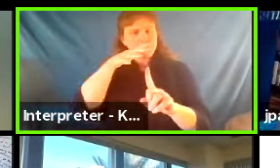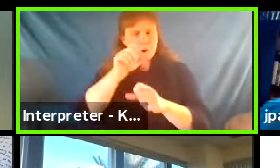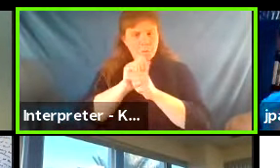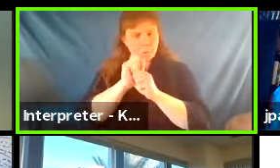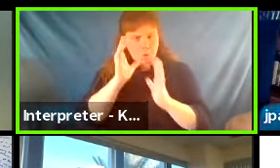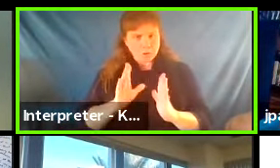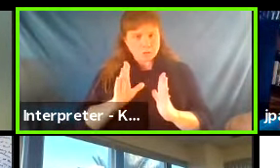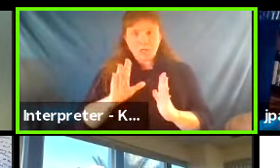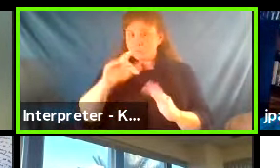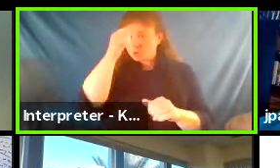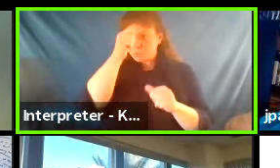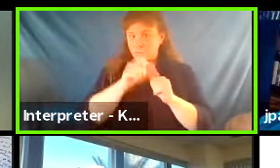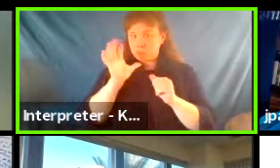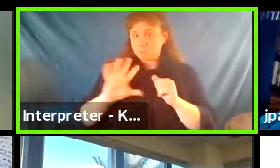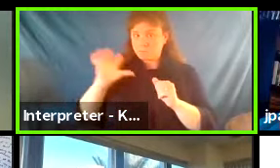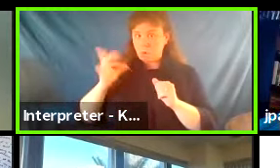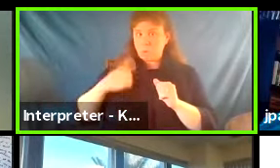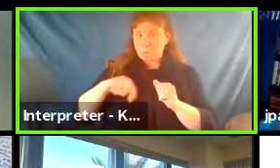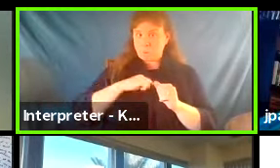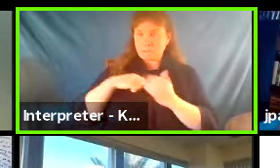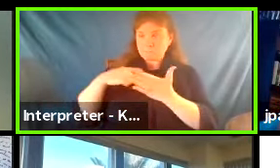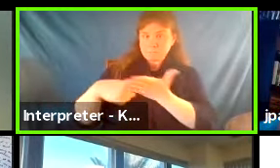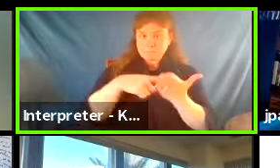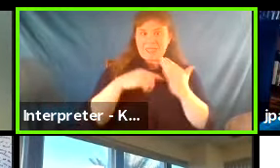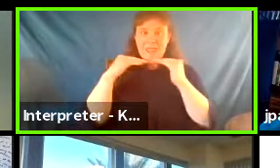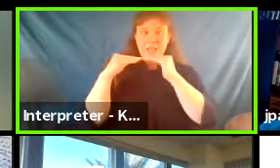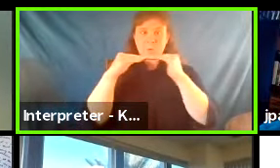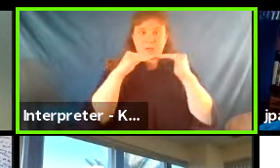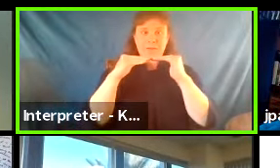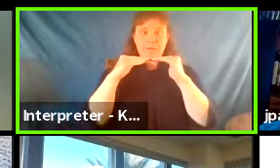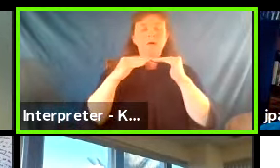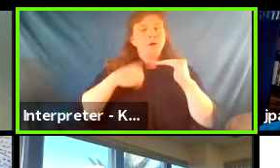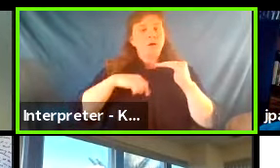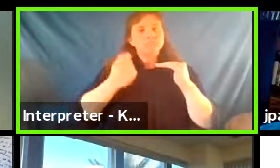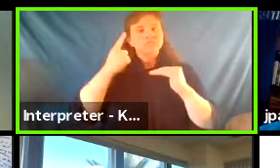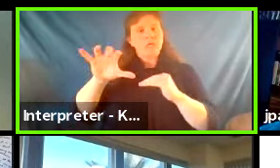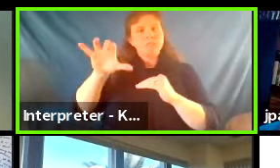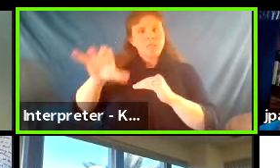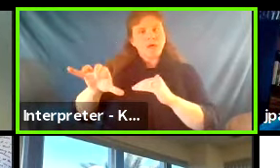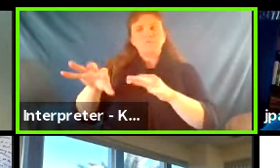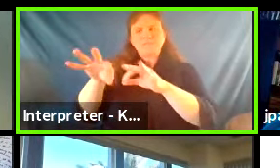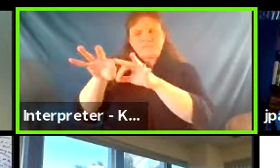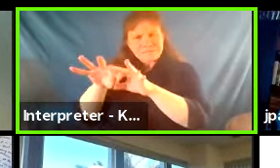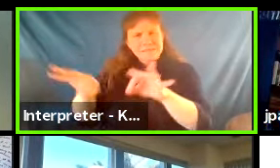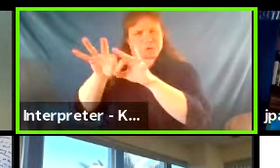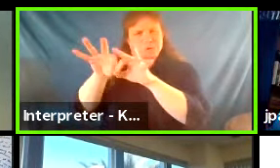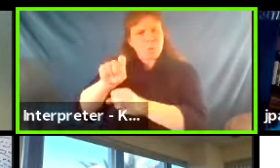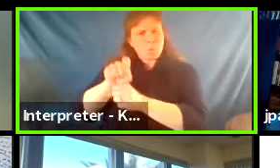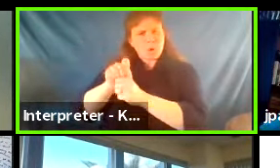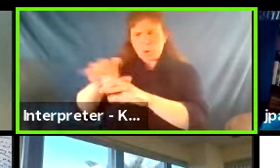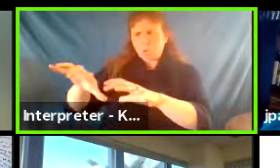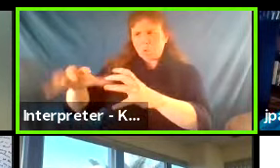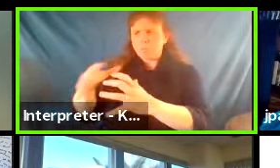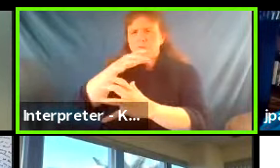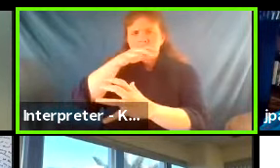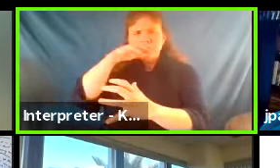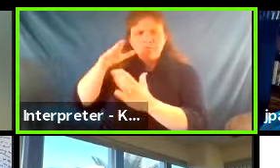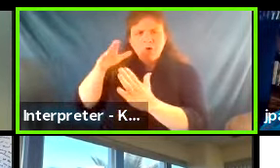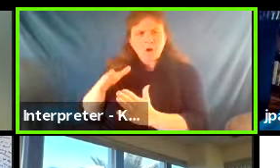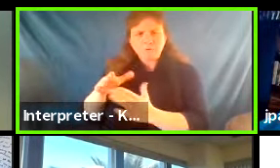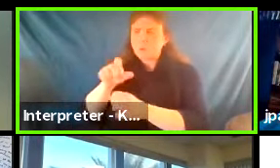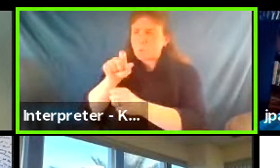equity, everybody recognized that was an essential workforce who that worked under